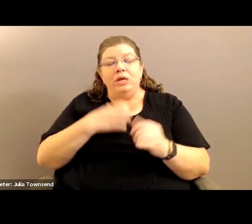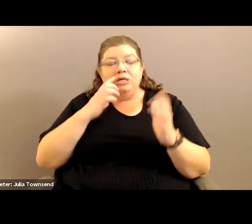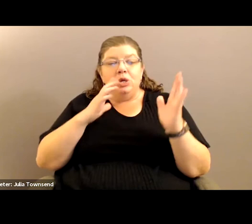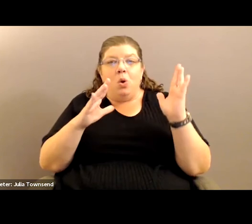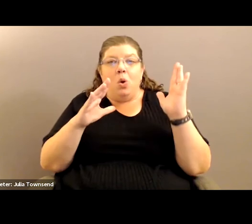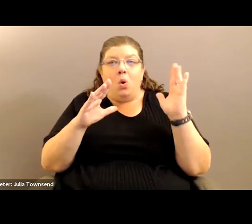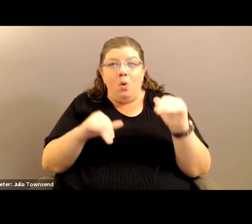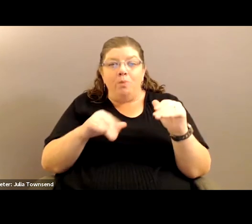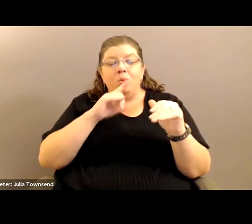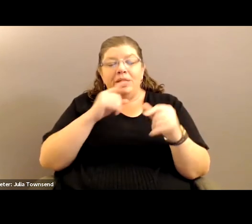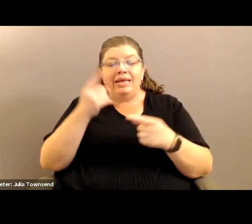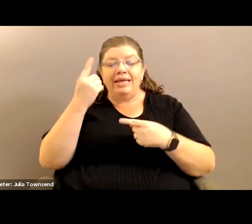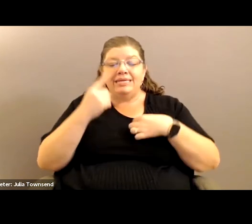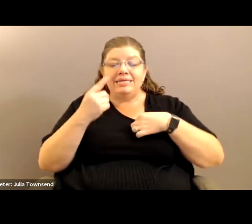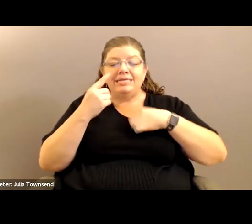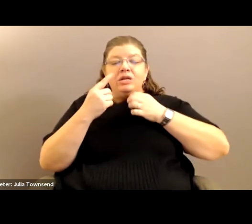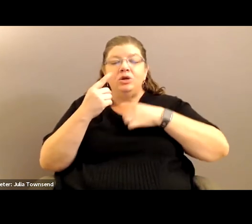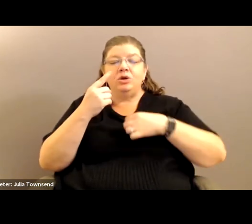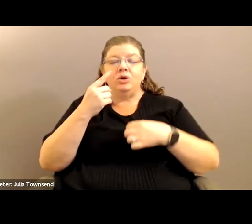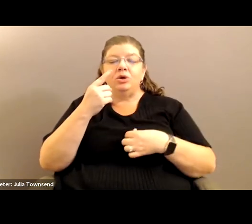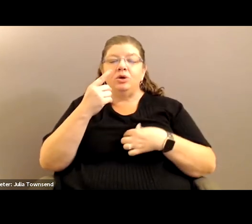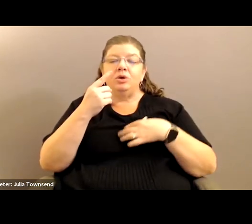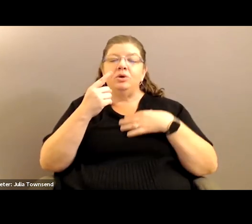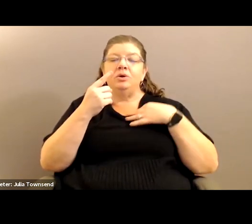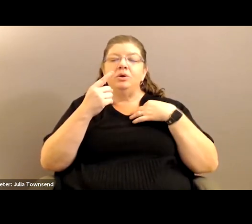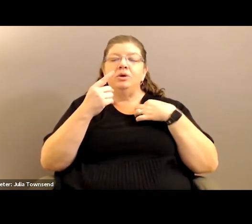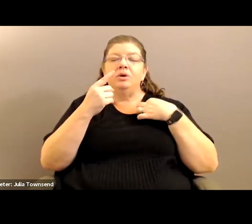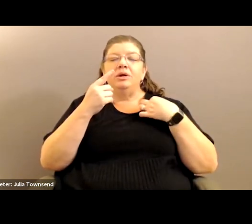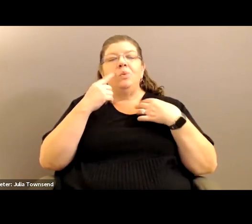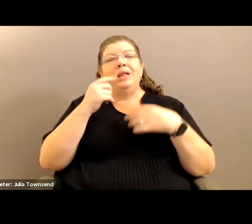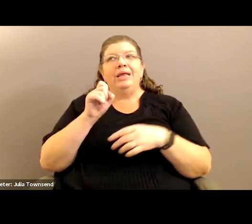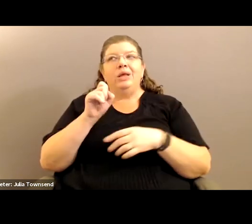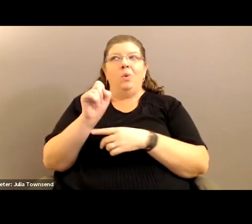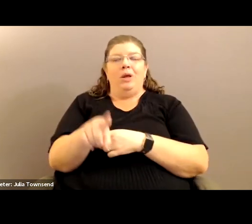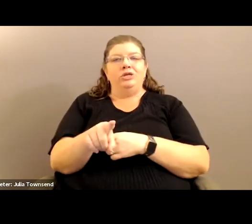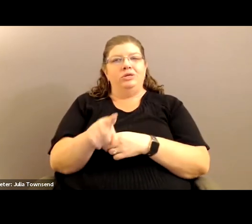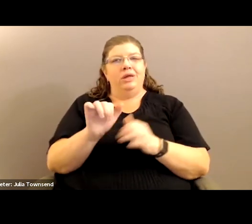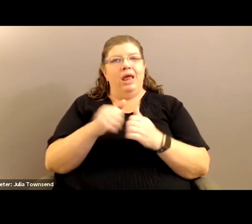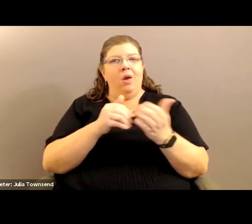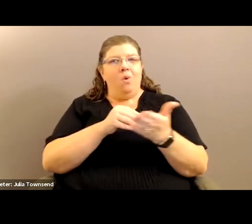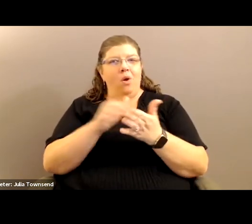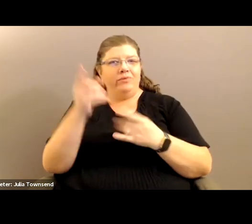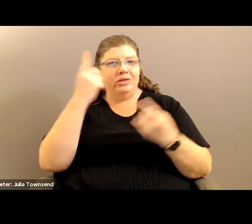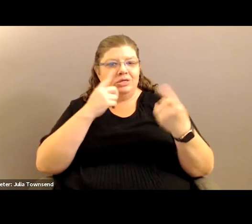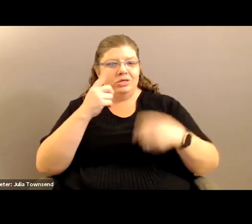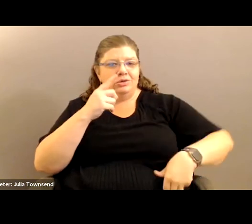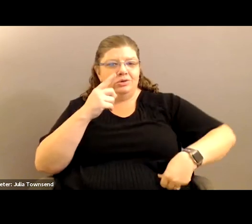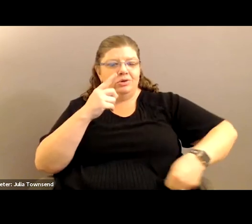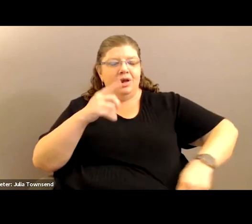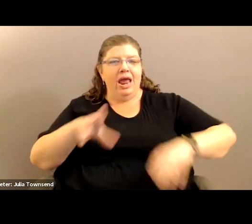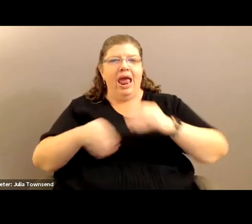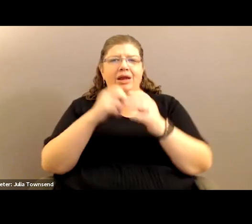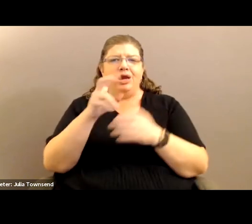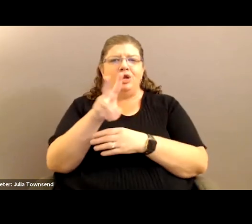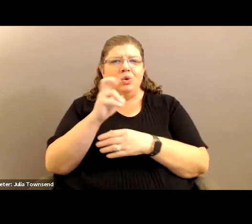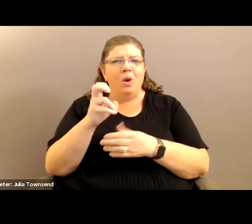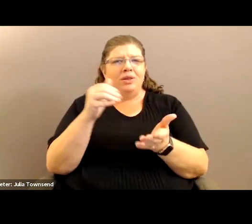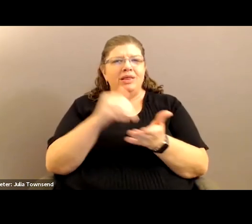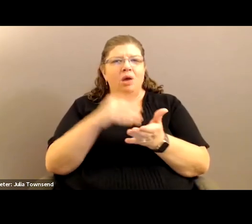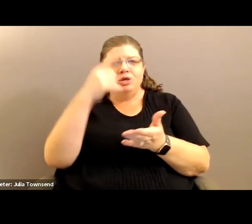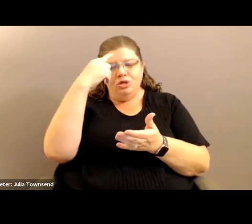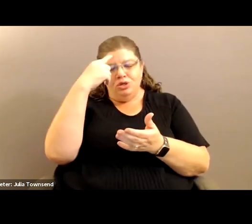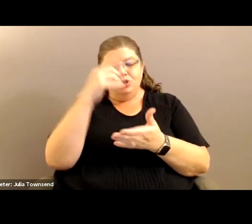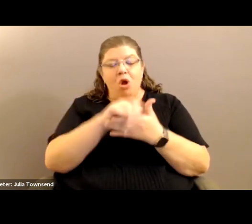to really consider um and i guess the question um how often we consider adding 200 000 for mental health resources this